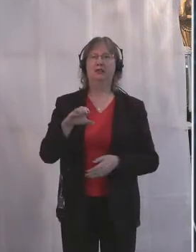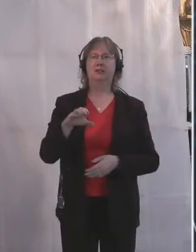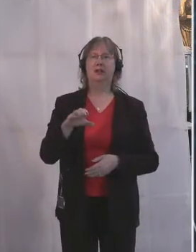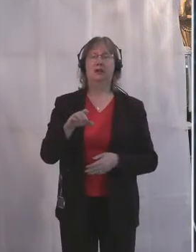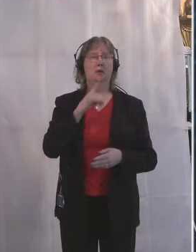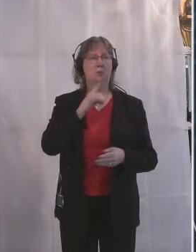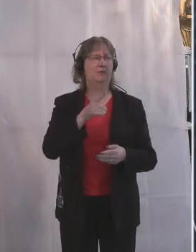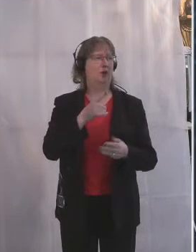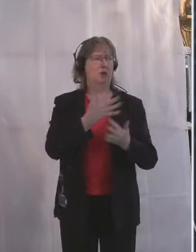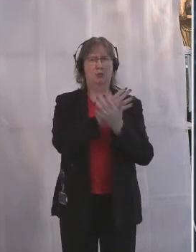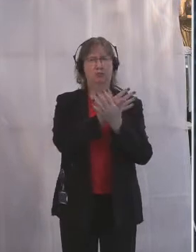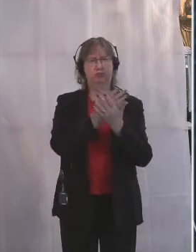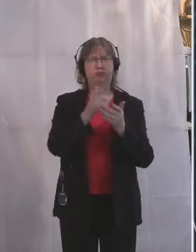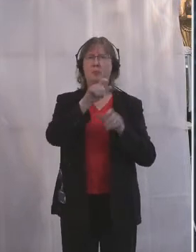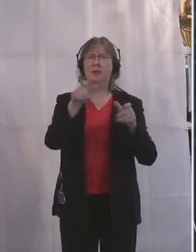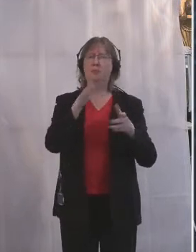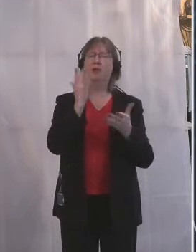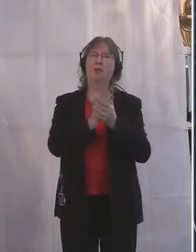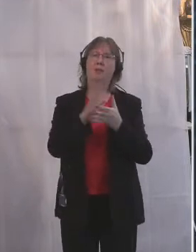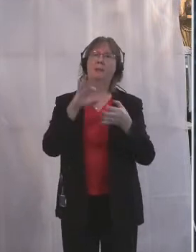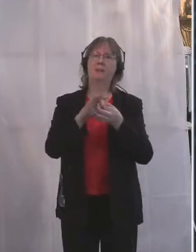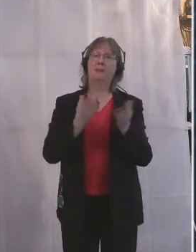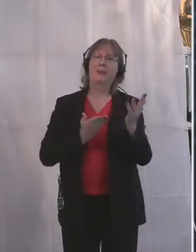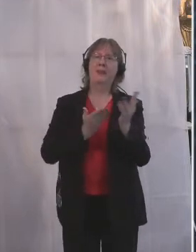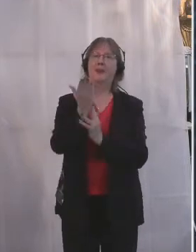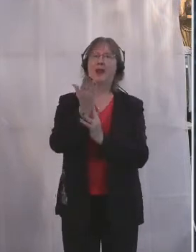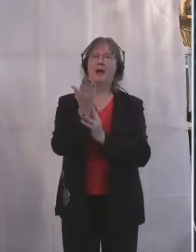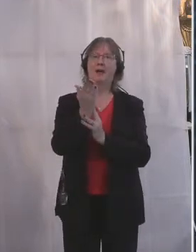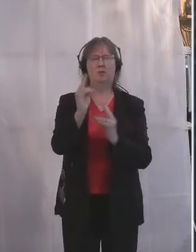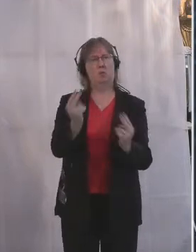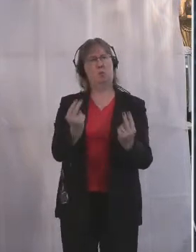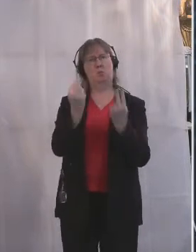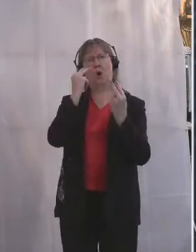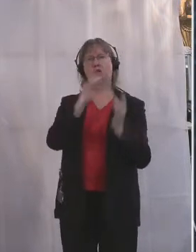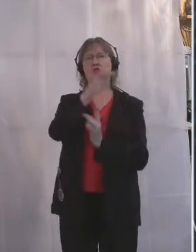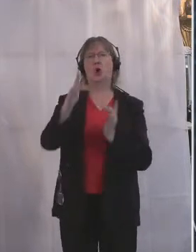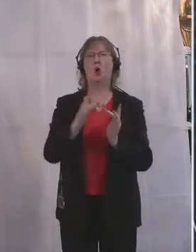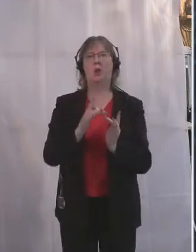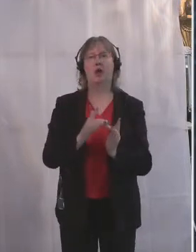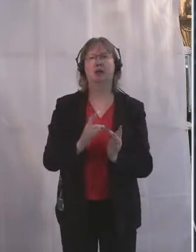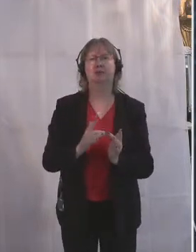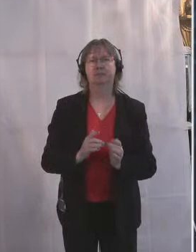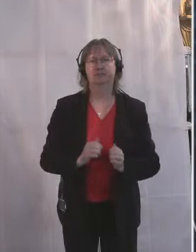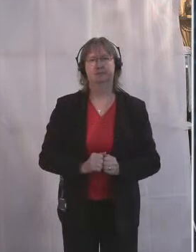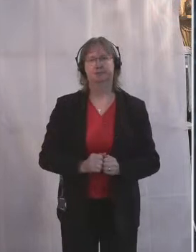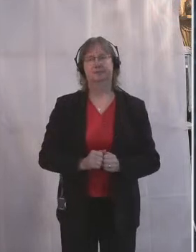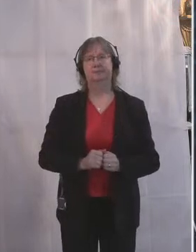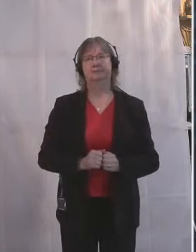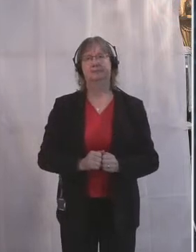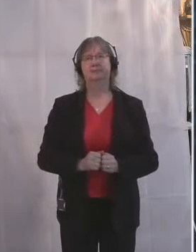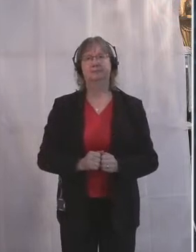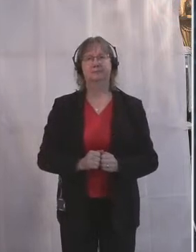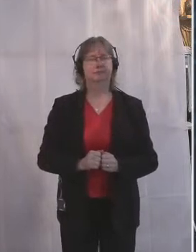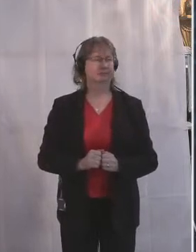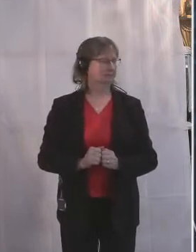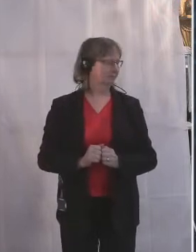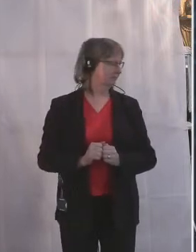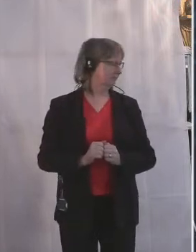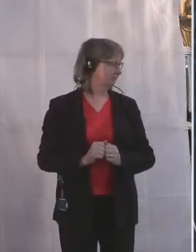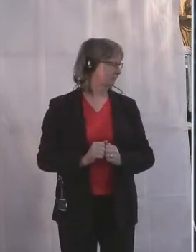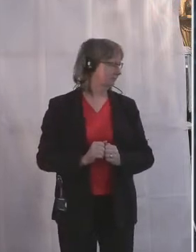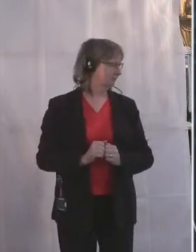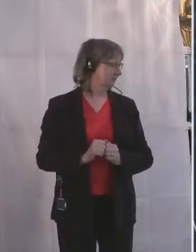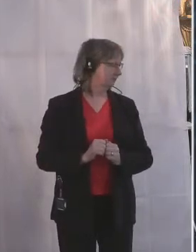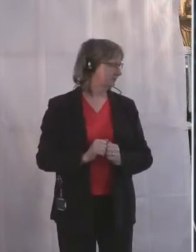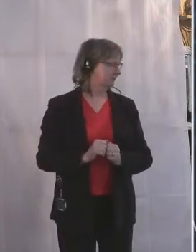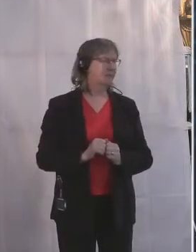We've got hundreds of people actually that are joining online for this, having the online experience today. So we've got a really packed agenda for